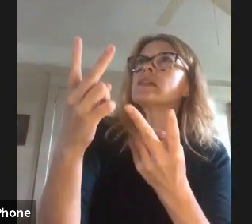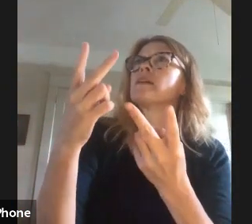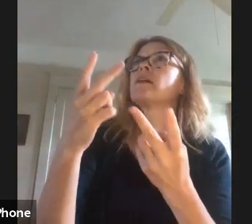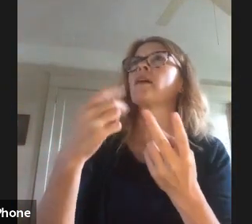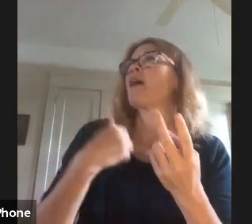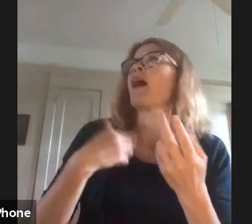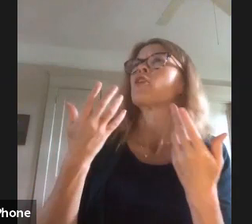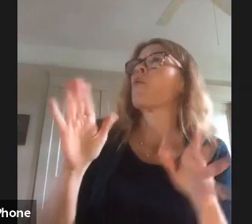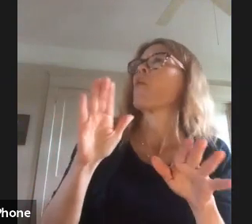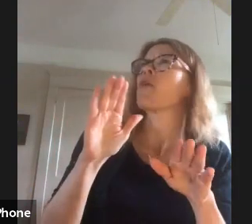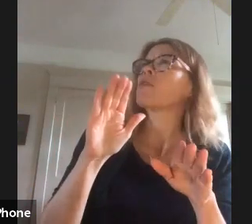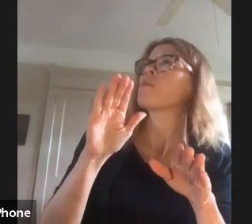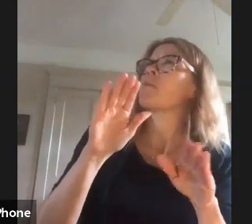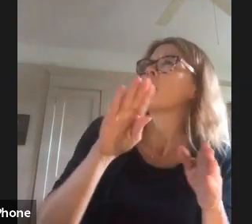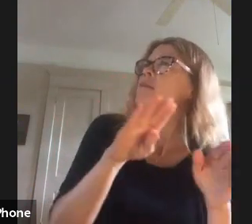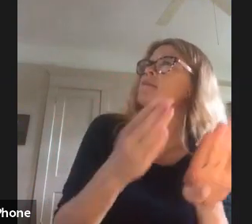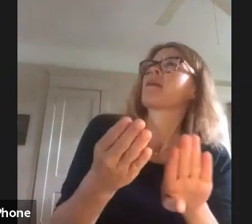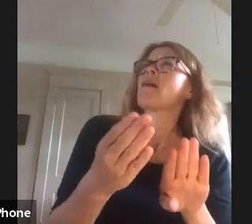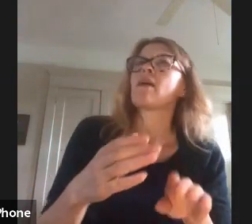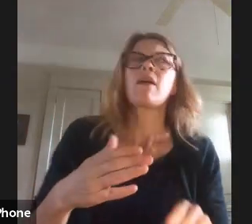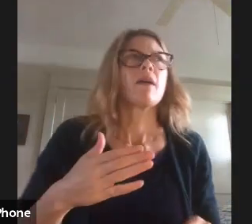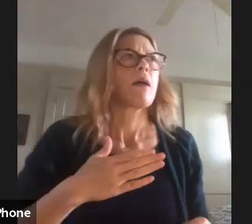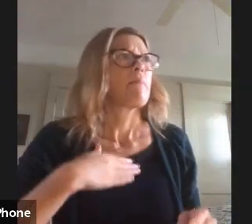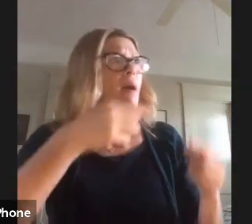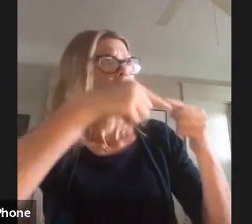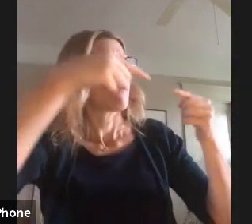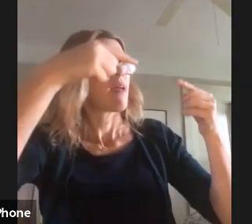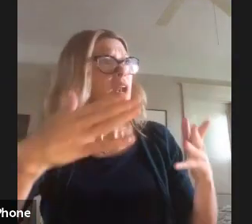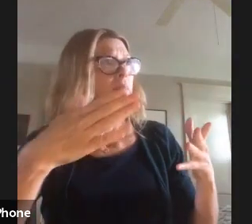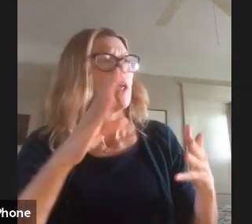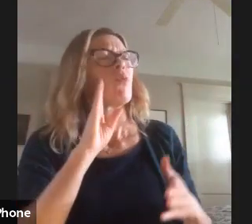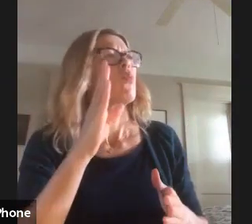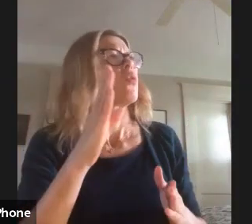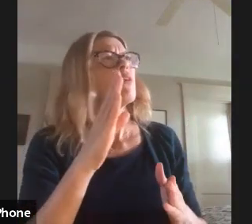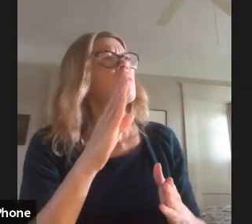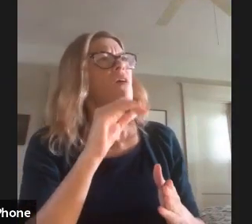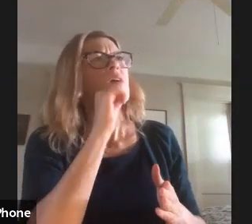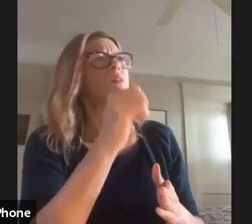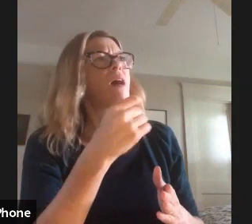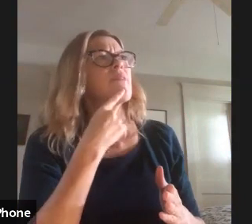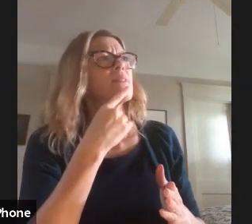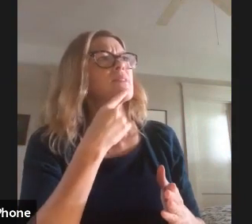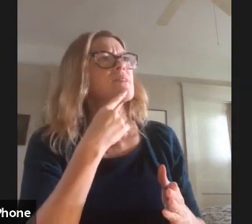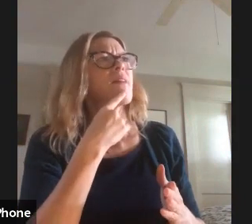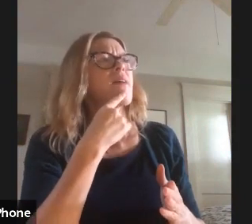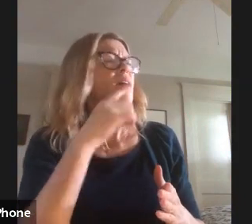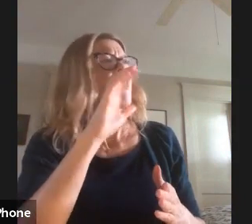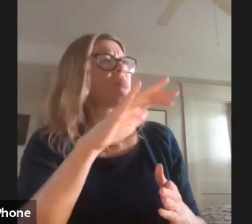Lest my enemy say, I have prevailed over him, and my foes rejoice that I have